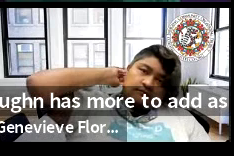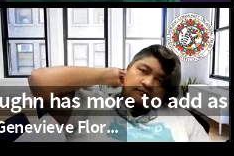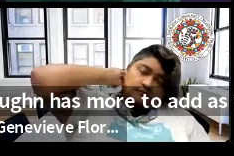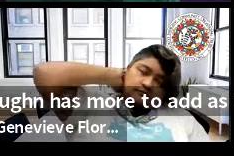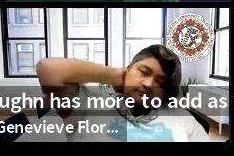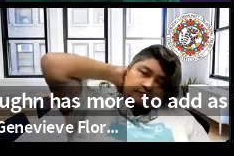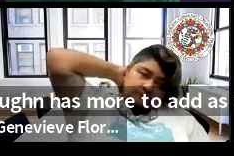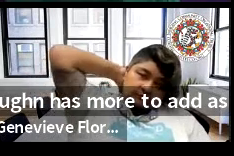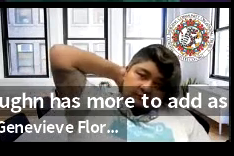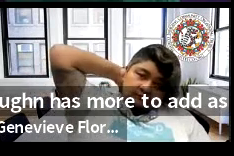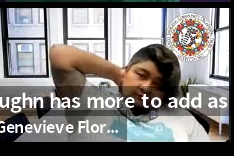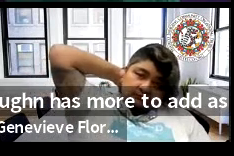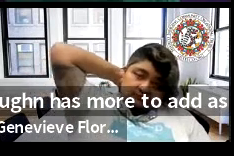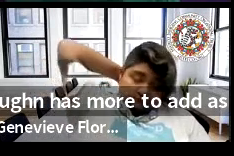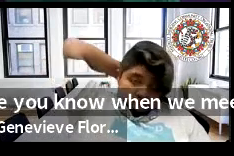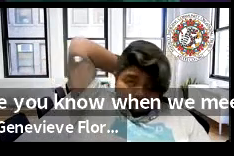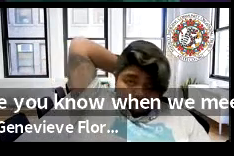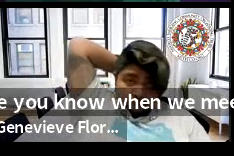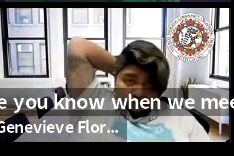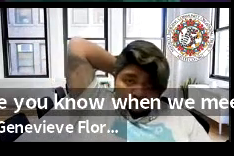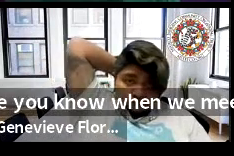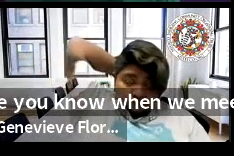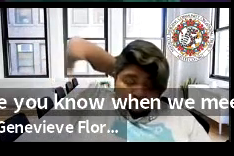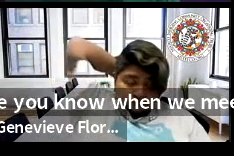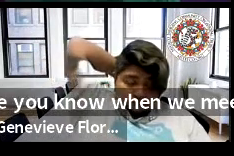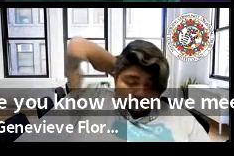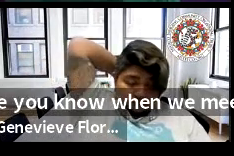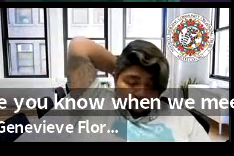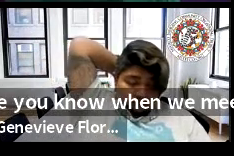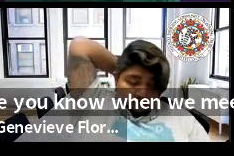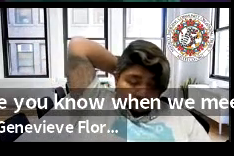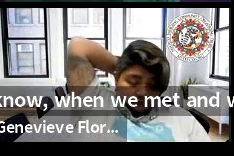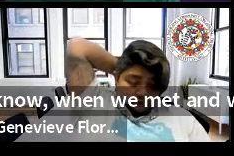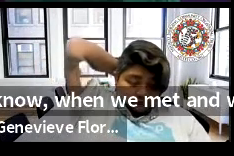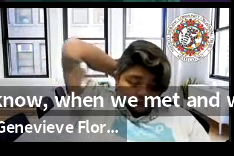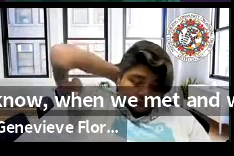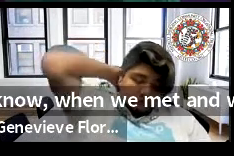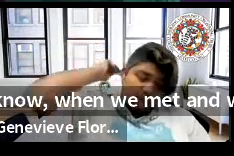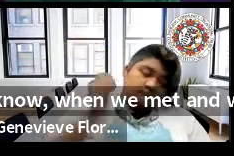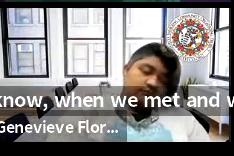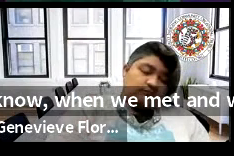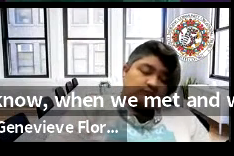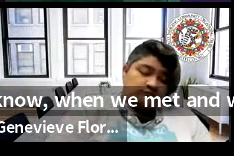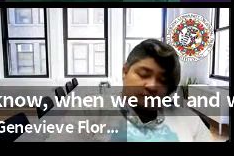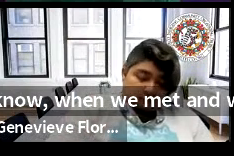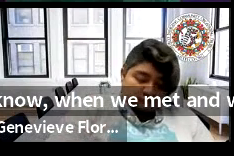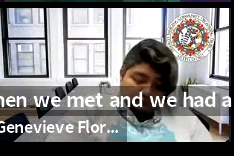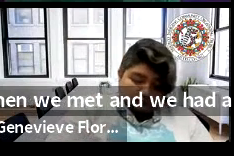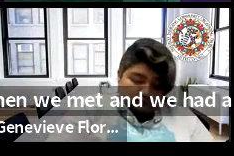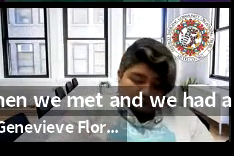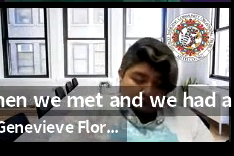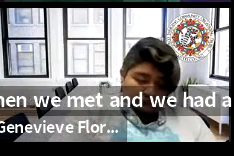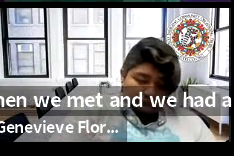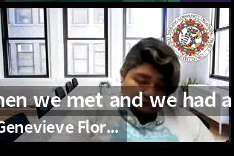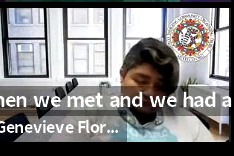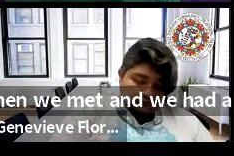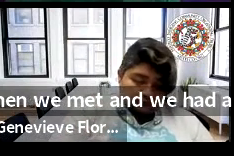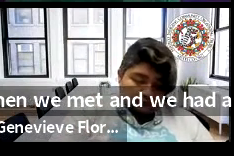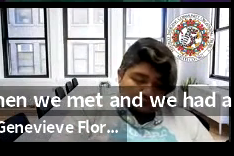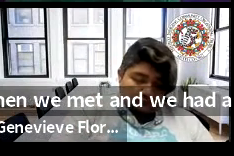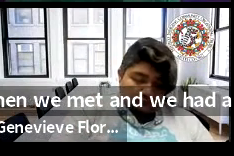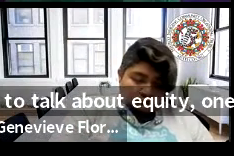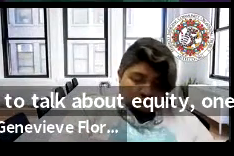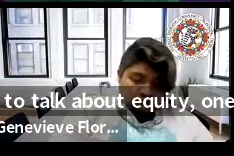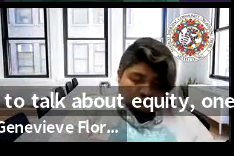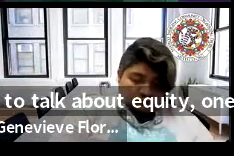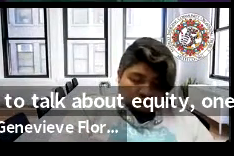When we met and we had a subgroup of this body meet to talk about equity, one of the